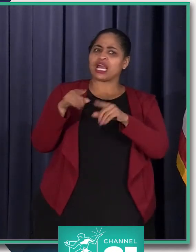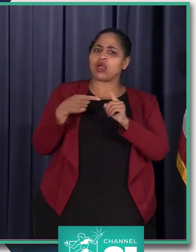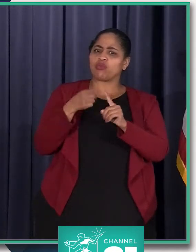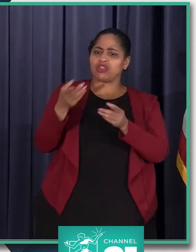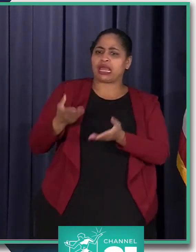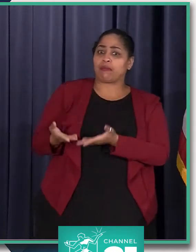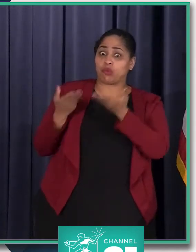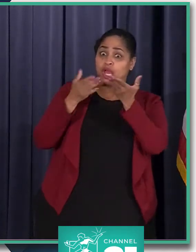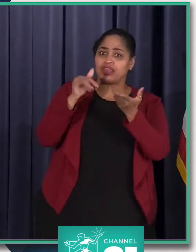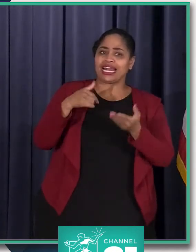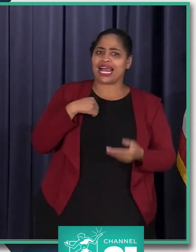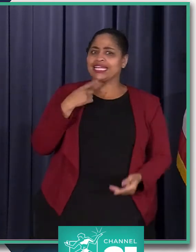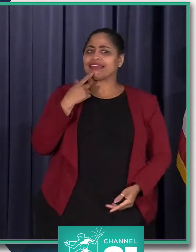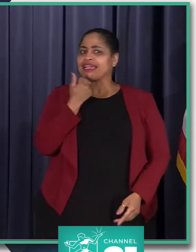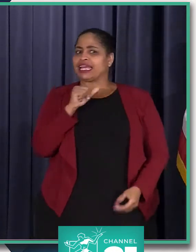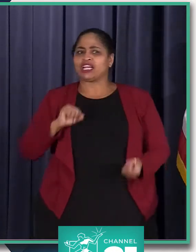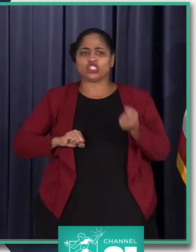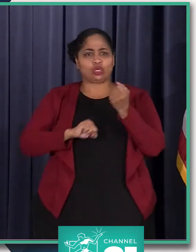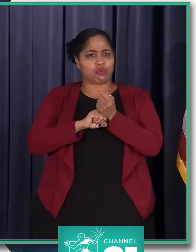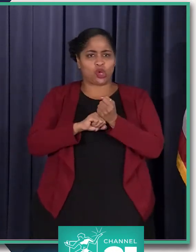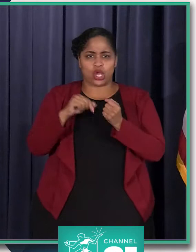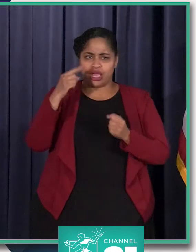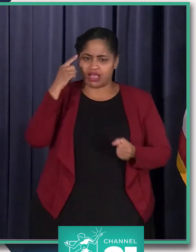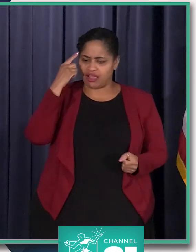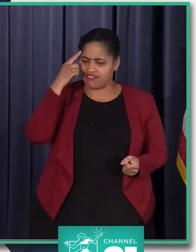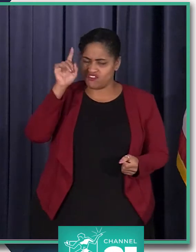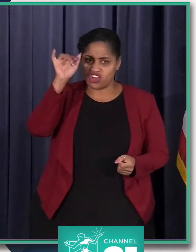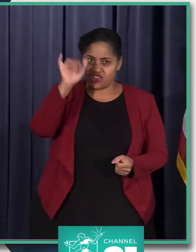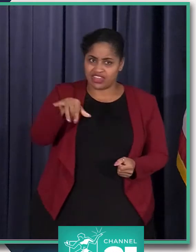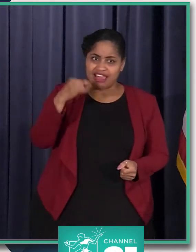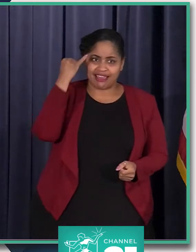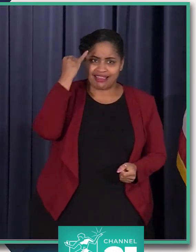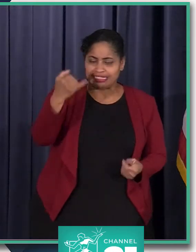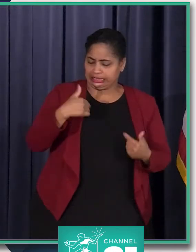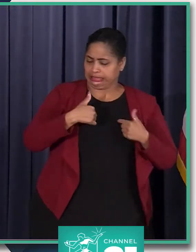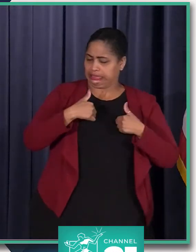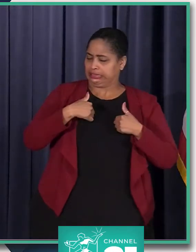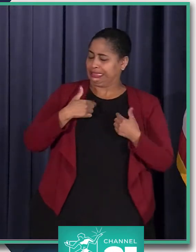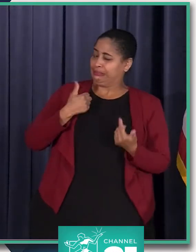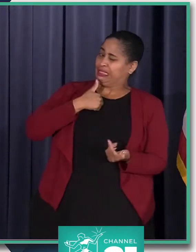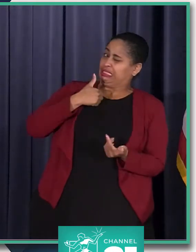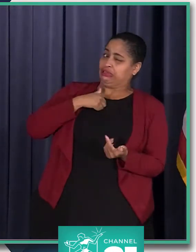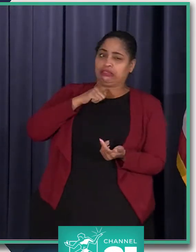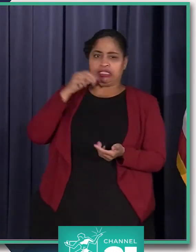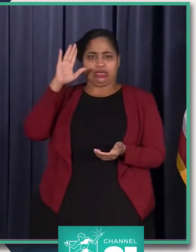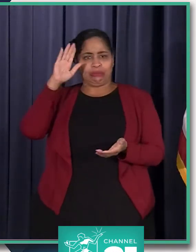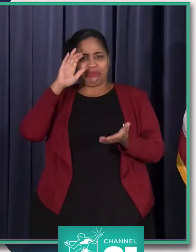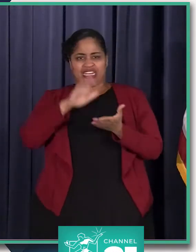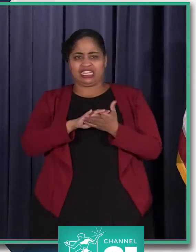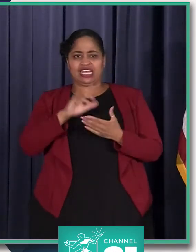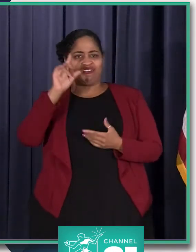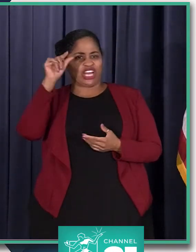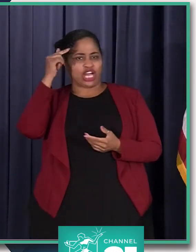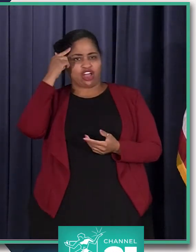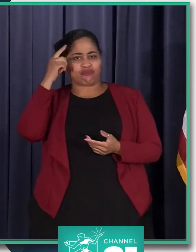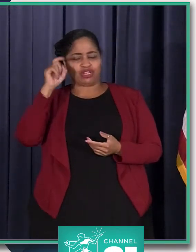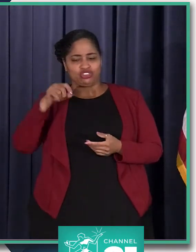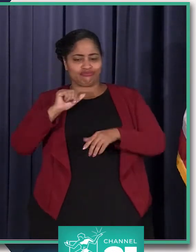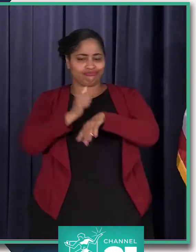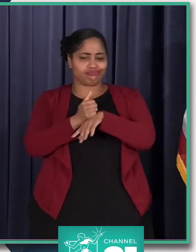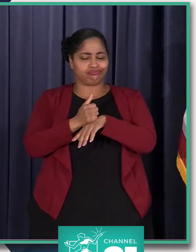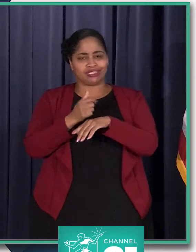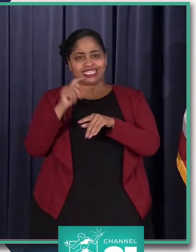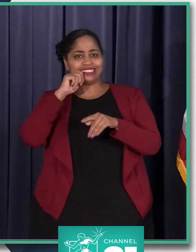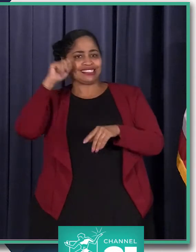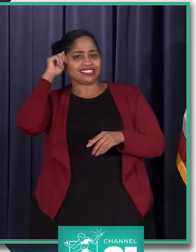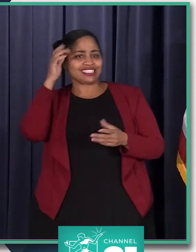have I indicated any support for this idea. I don't believe government can designate a teen center and have it be